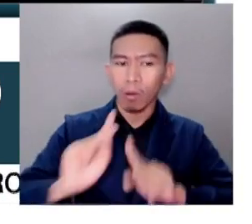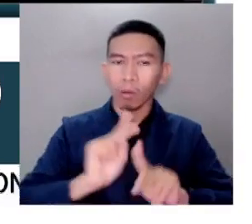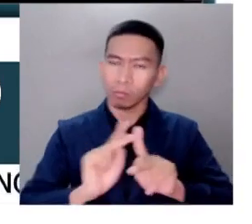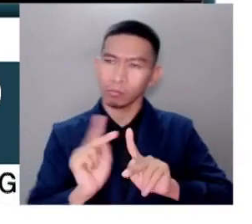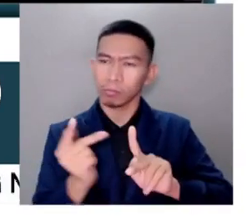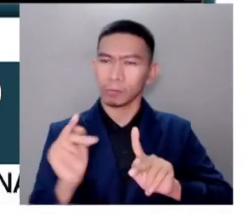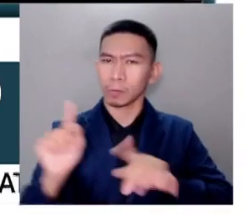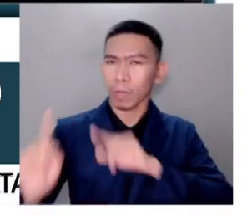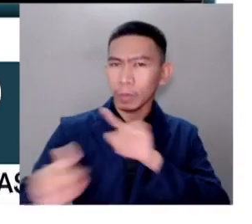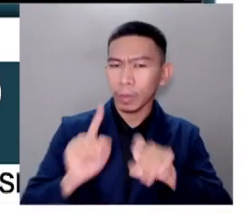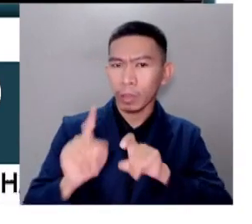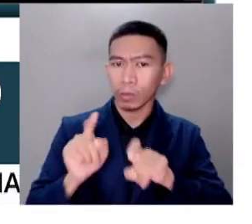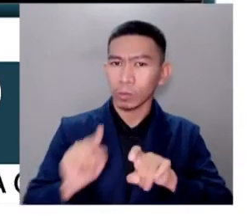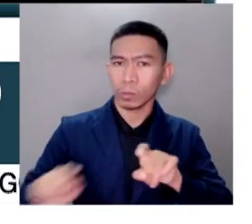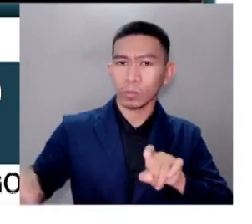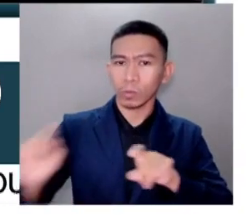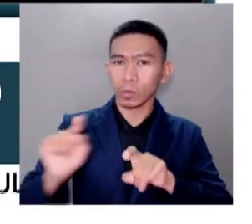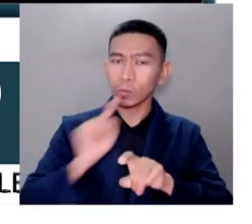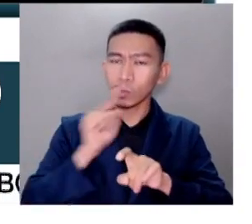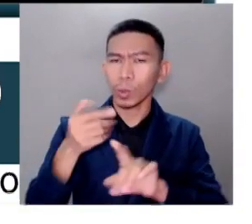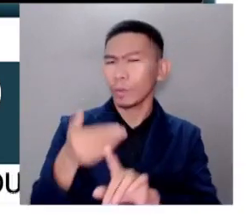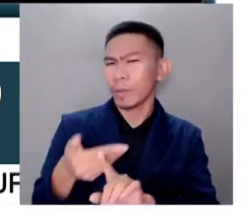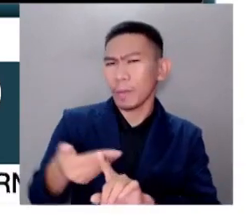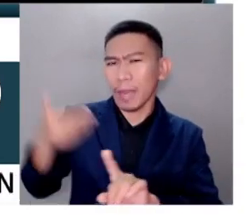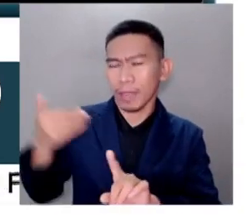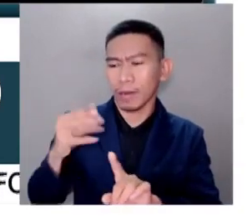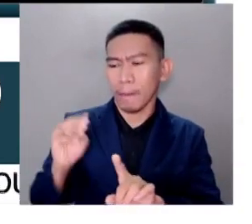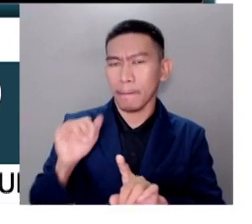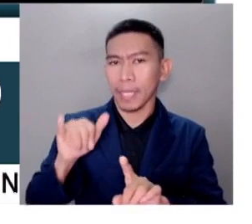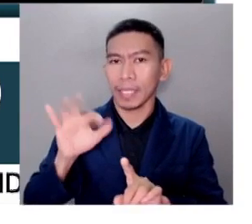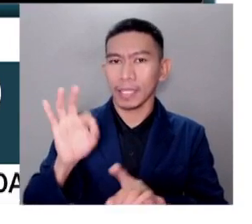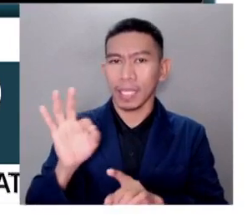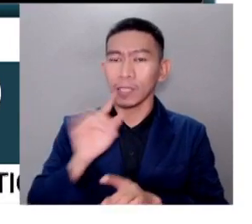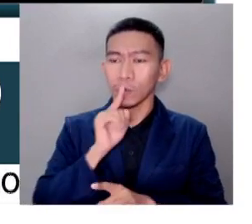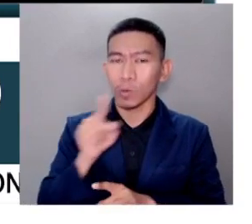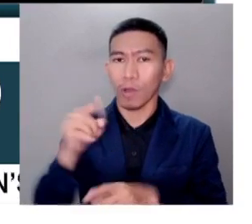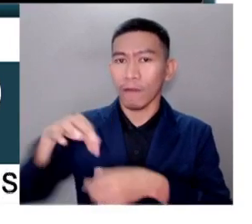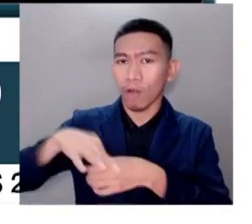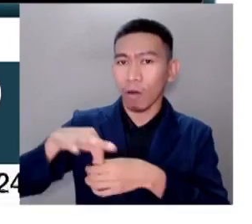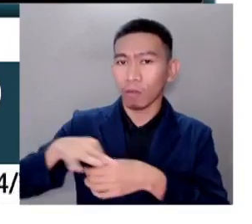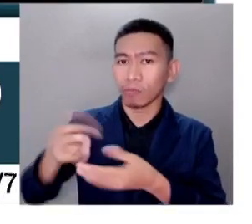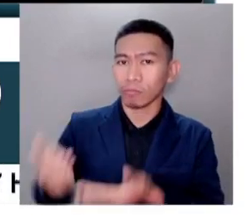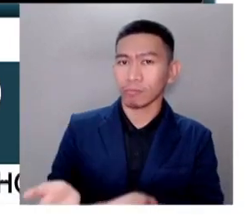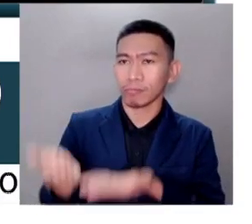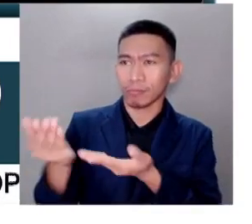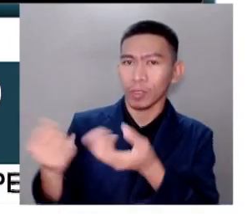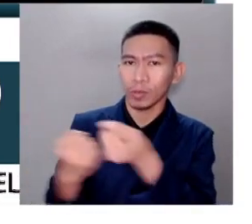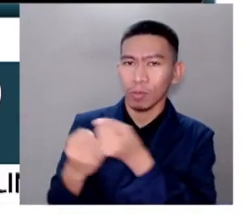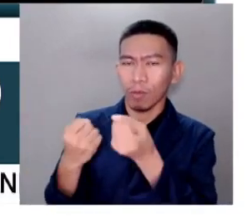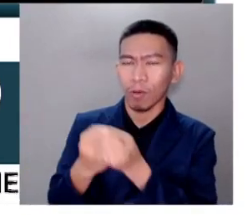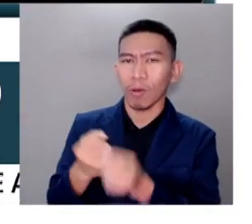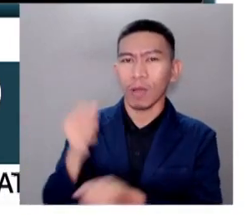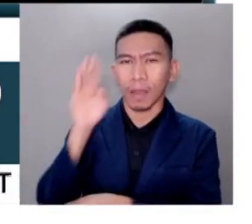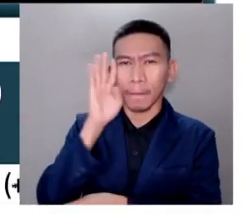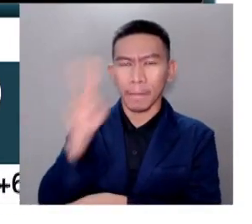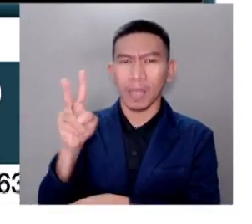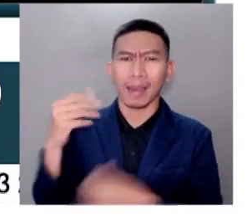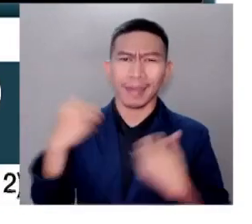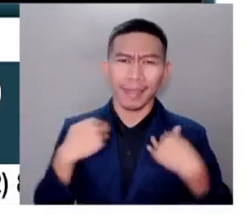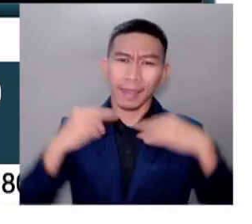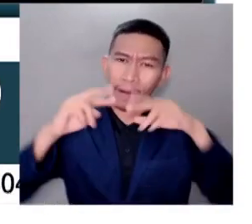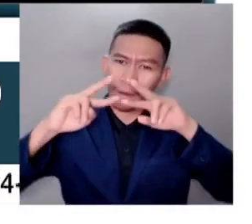and they would say even prior to May 9 that their vote is going to go to Marcos Jr. You have survey outputs